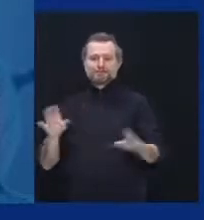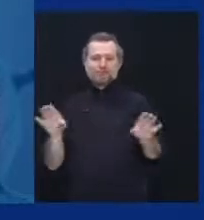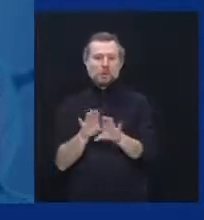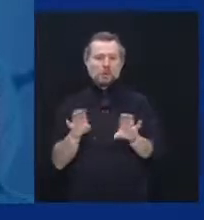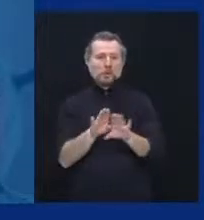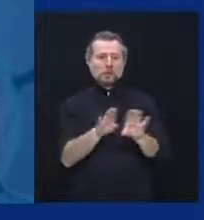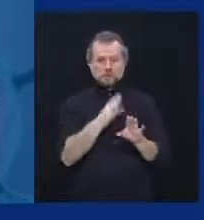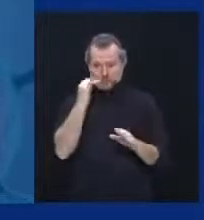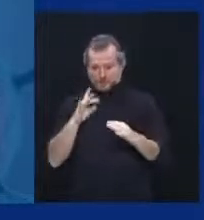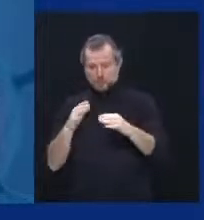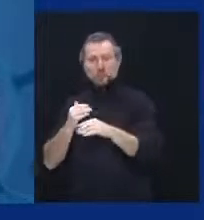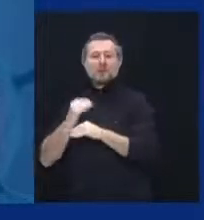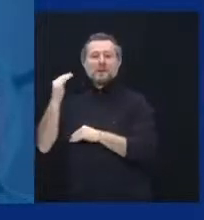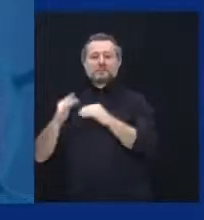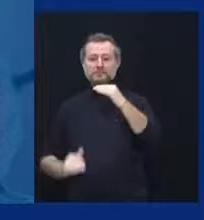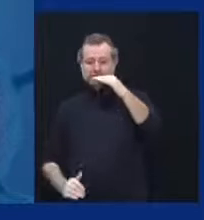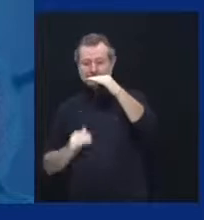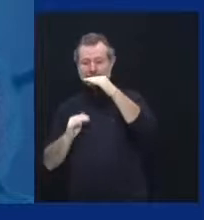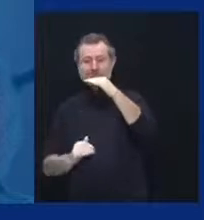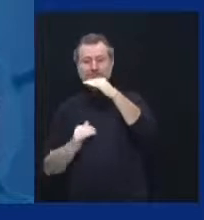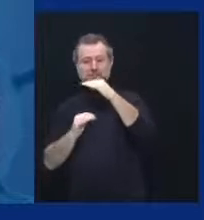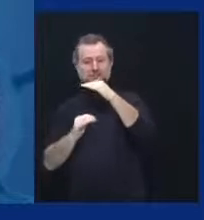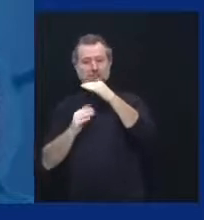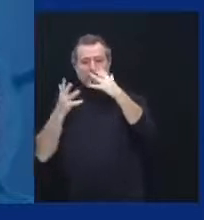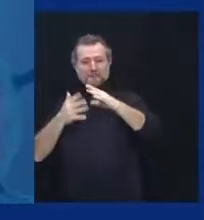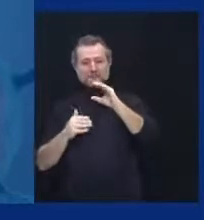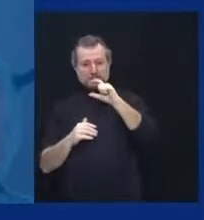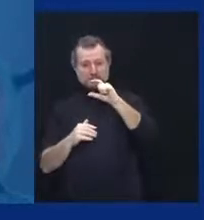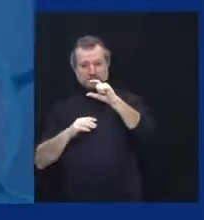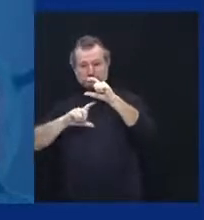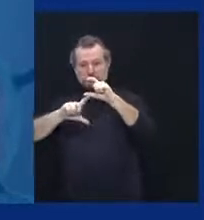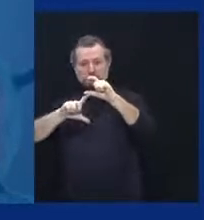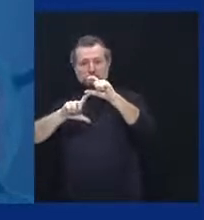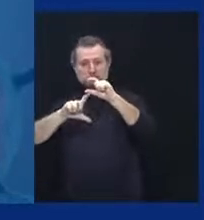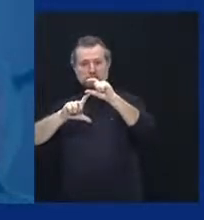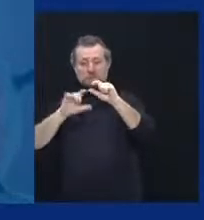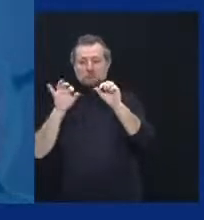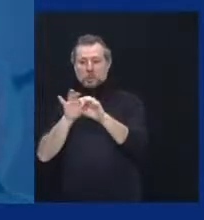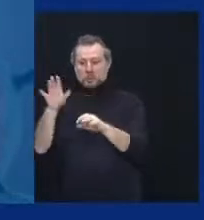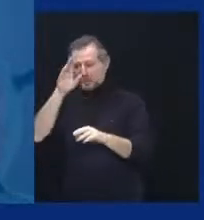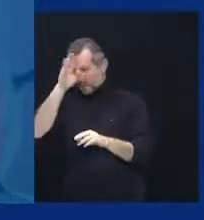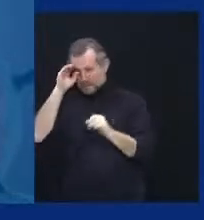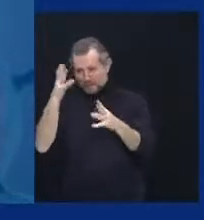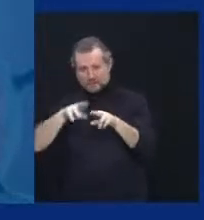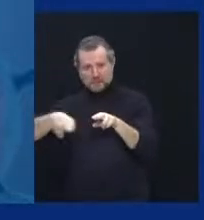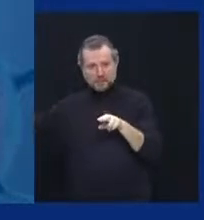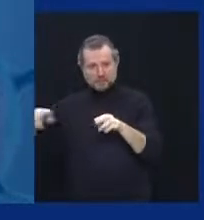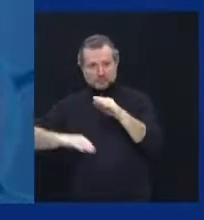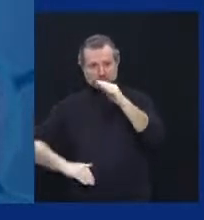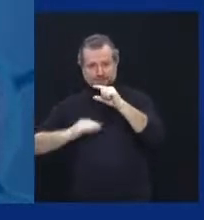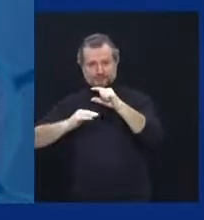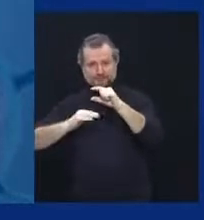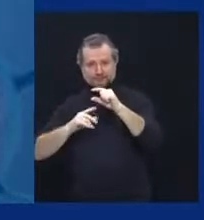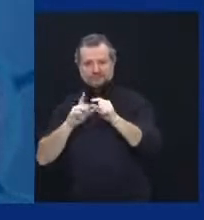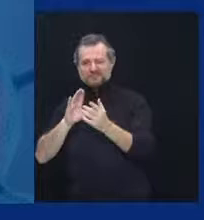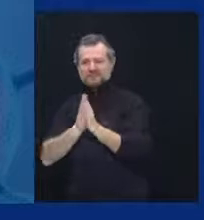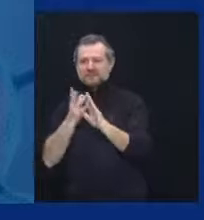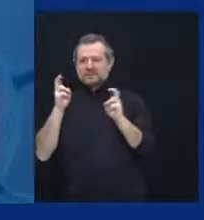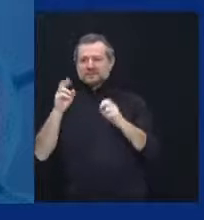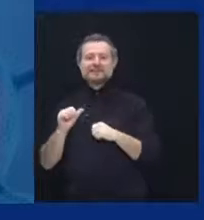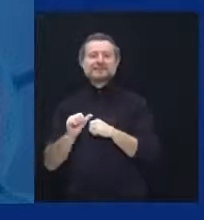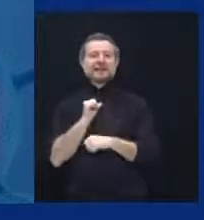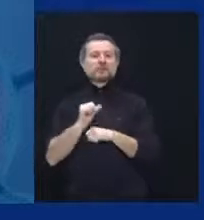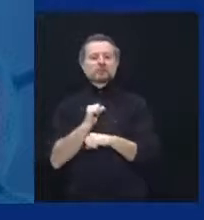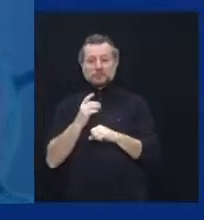hospital capacity is the red line. That's when you're in the danger zone.